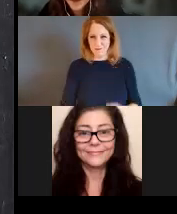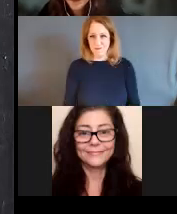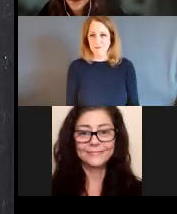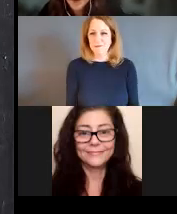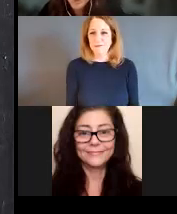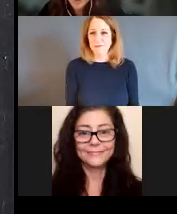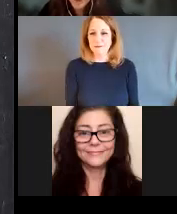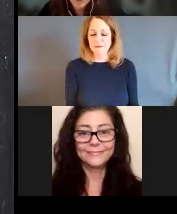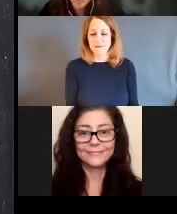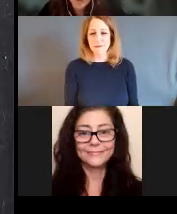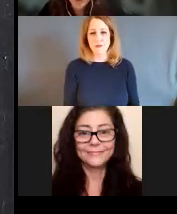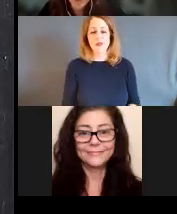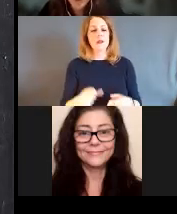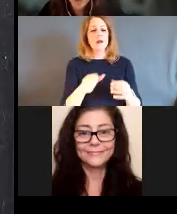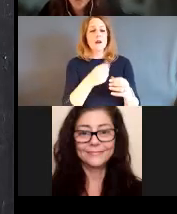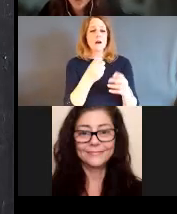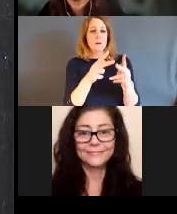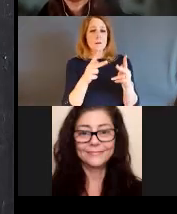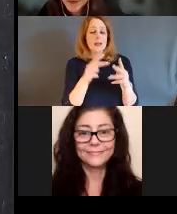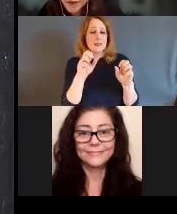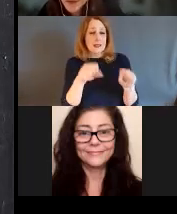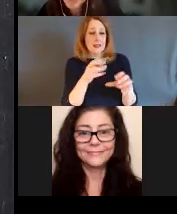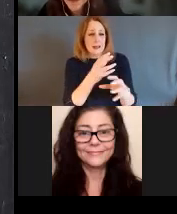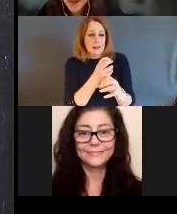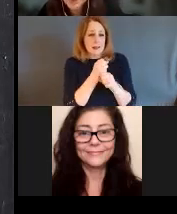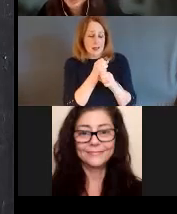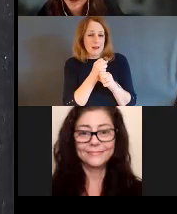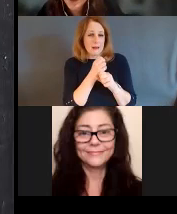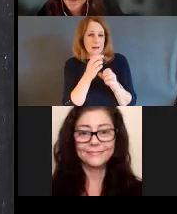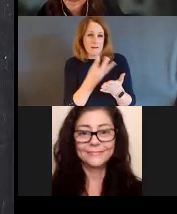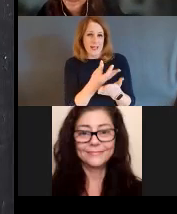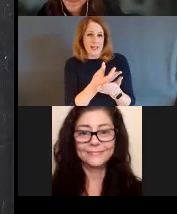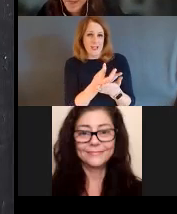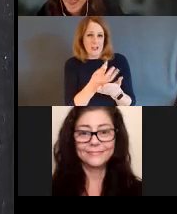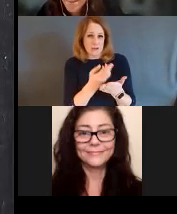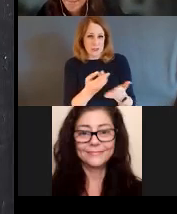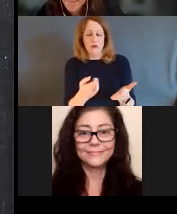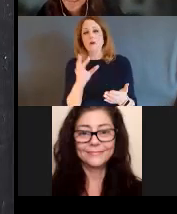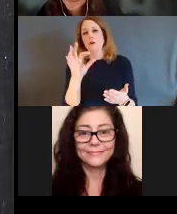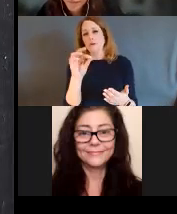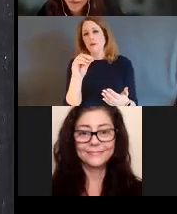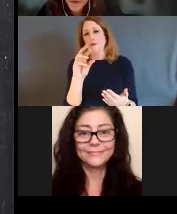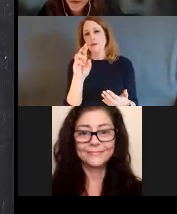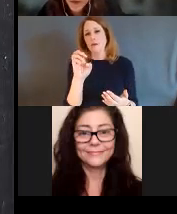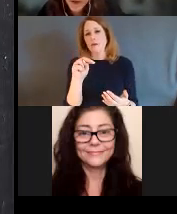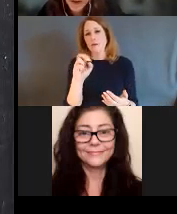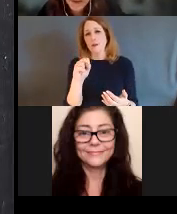Maybe also some places where they can receive financial resources, a forensic exam. Yep.